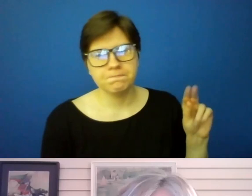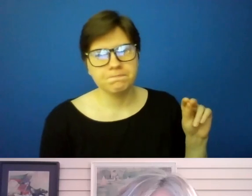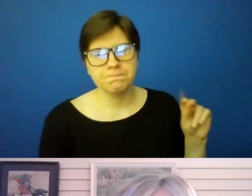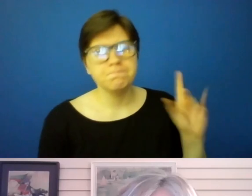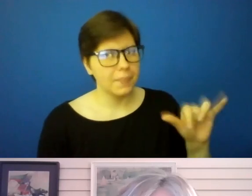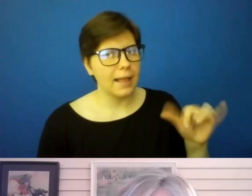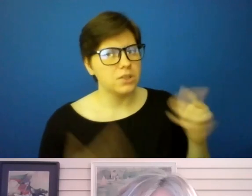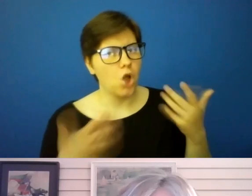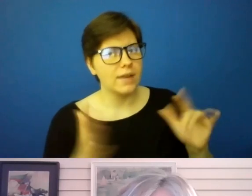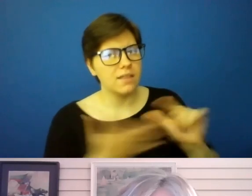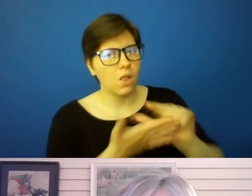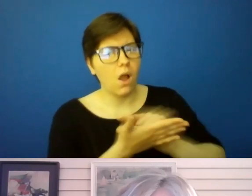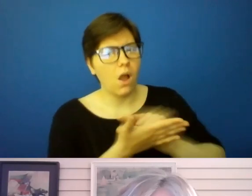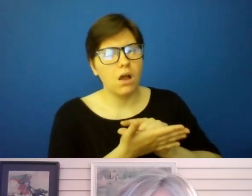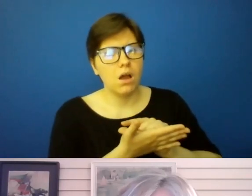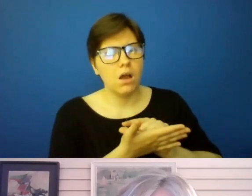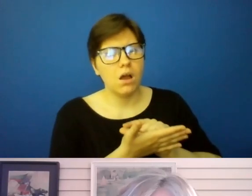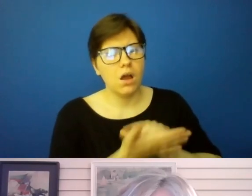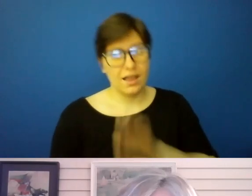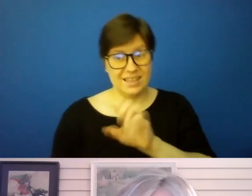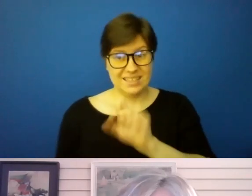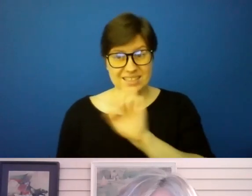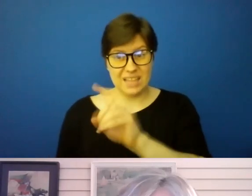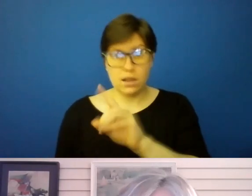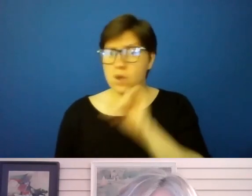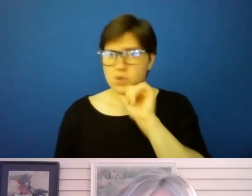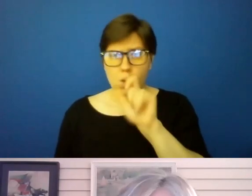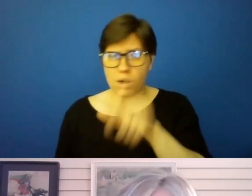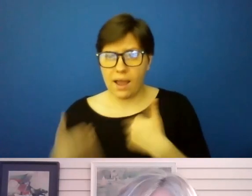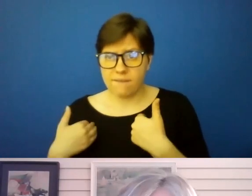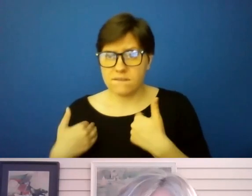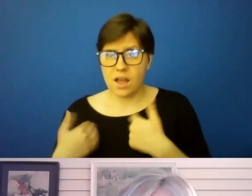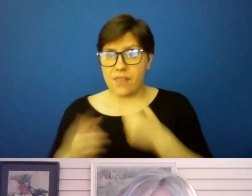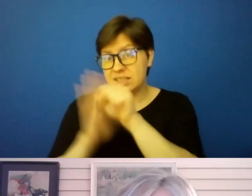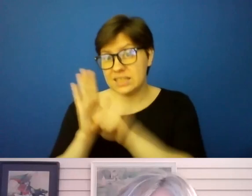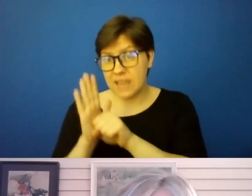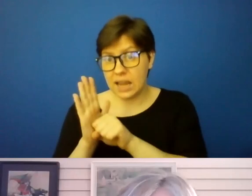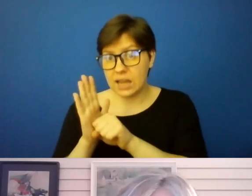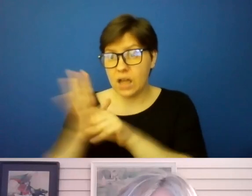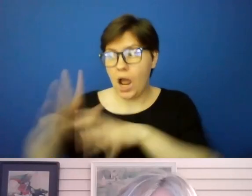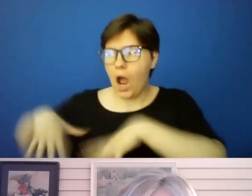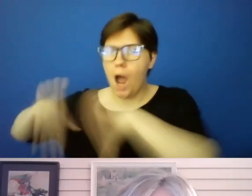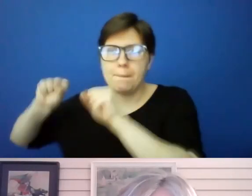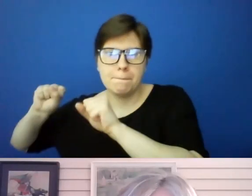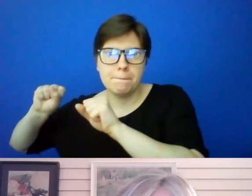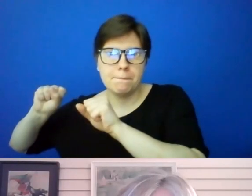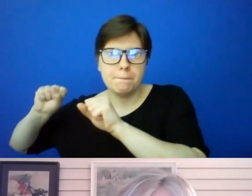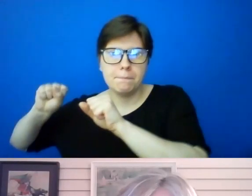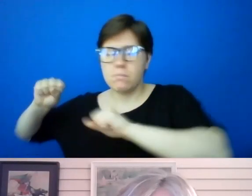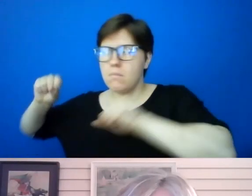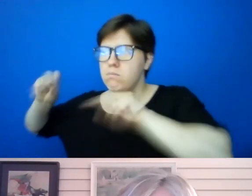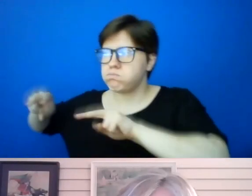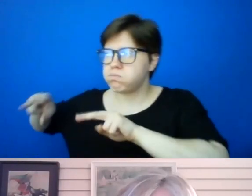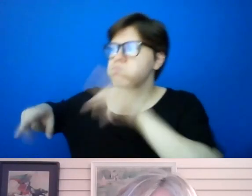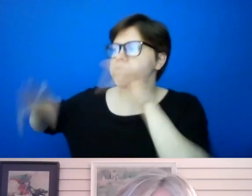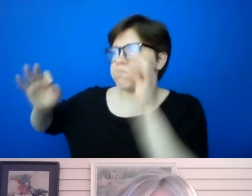law. And with VSED, you don't have the state coming in and making a pronouncement in favor